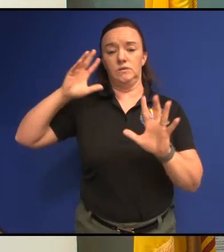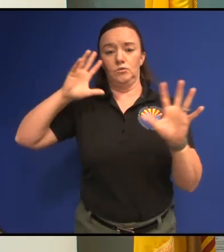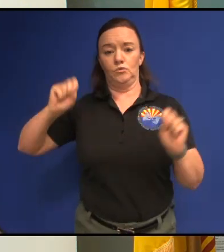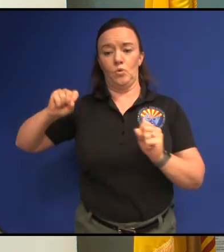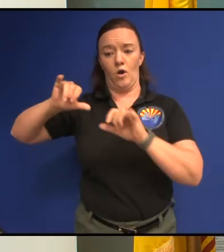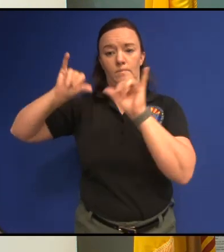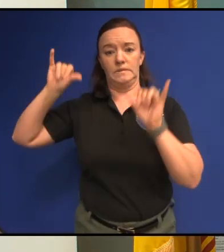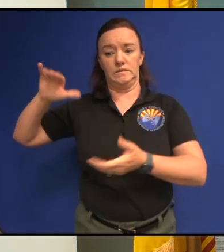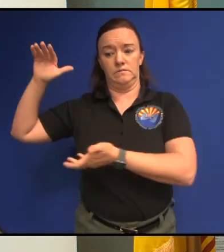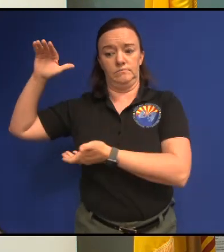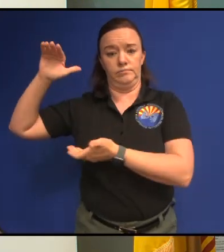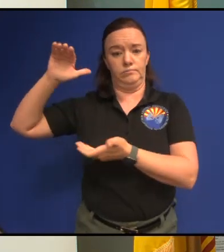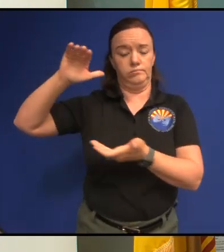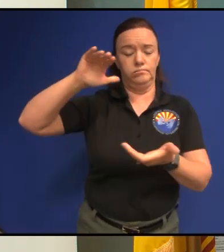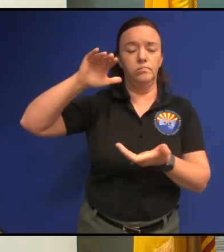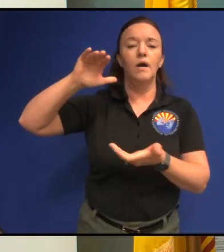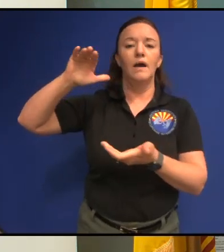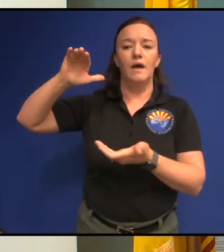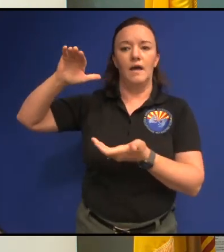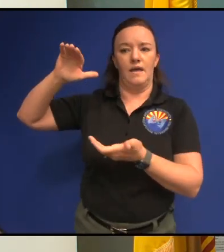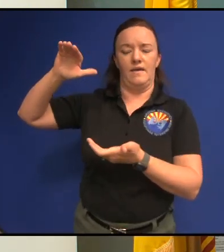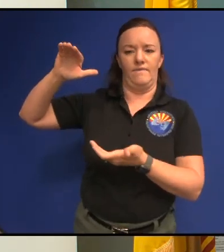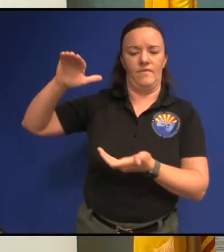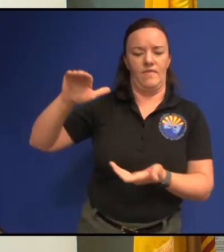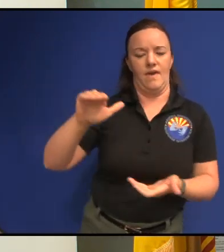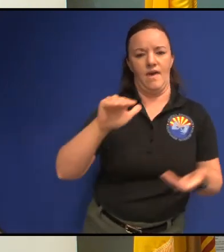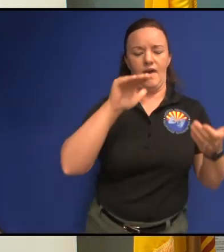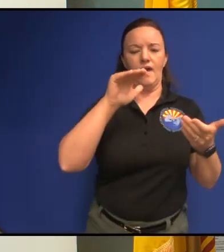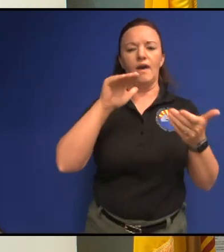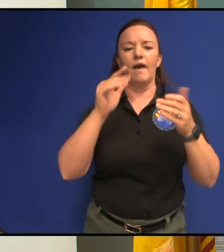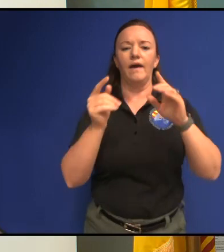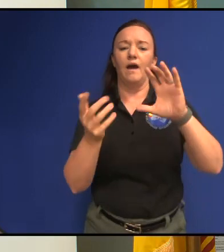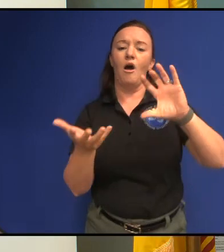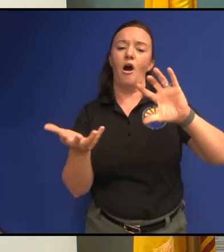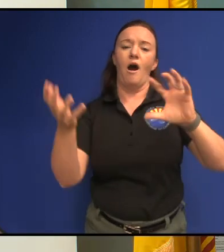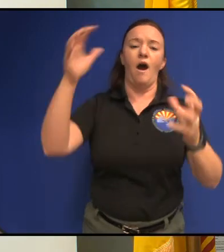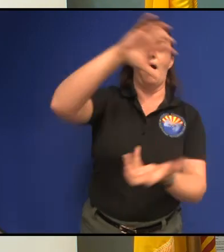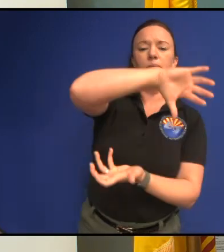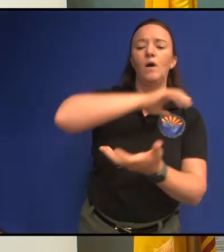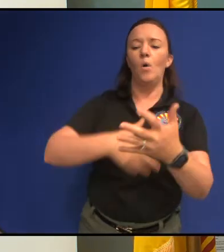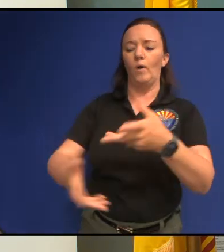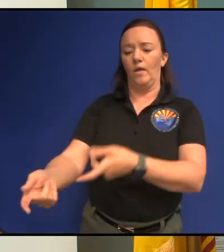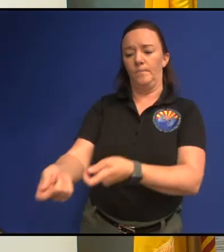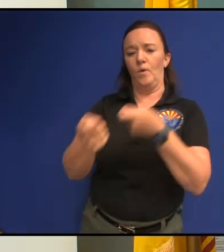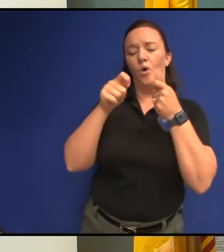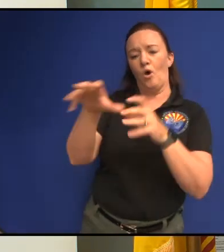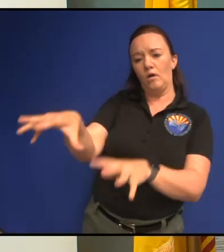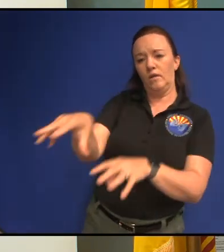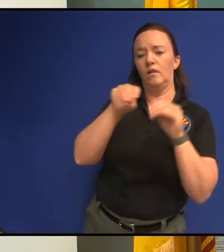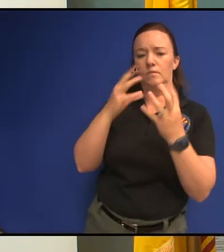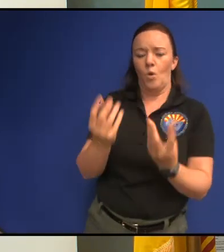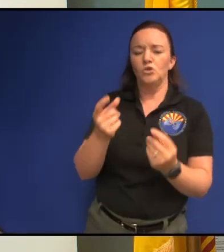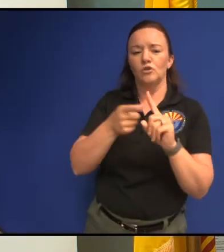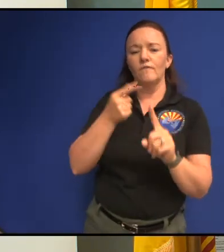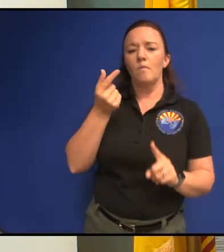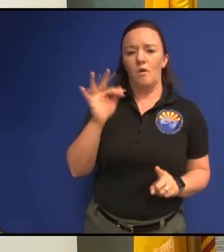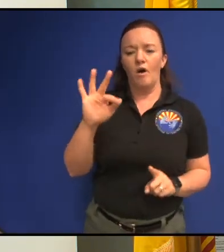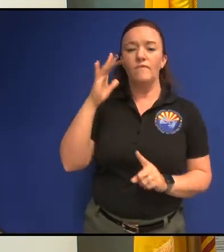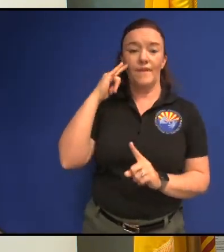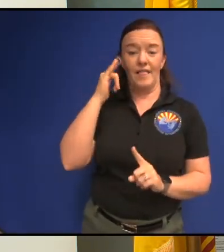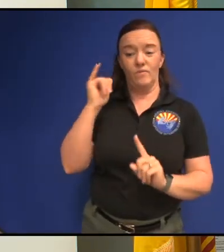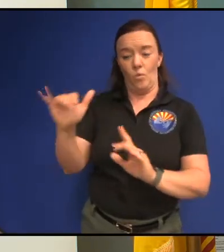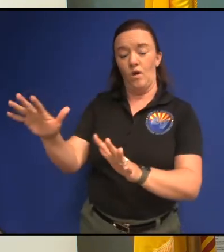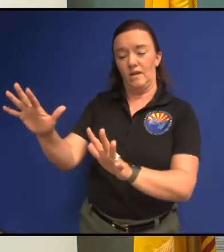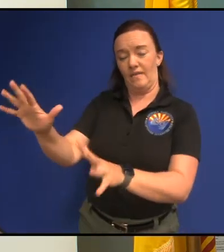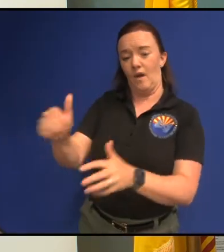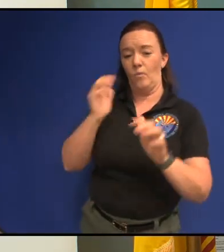a counterclockwise rotation around that, which is also going to start to pull moisture out of the warm body of Gulf of California. So we're going to